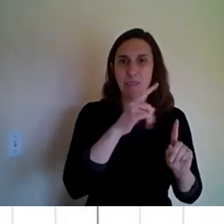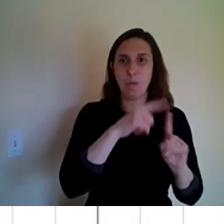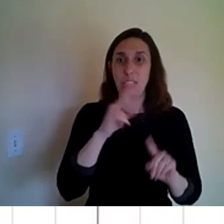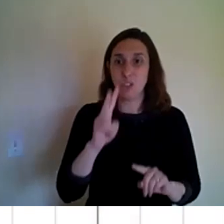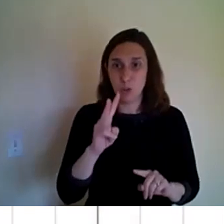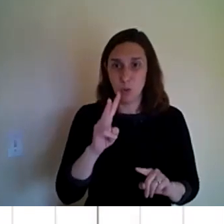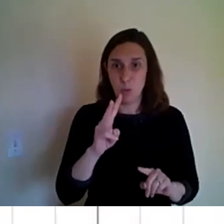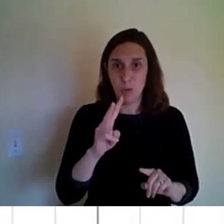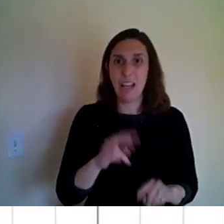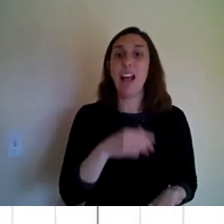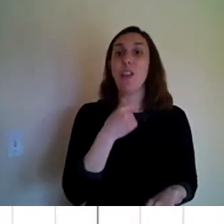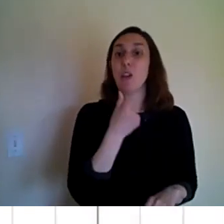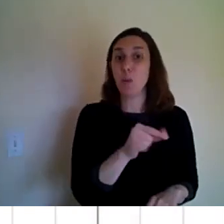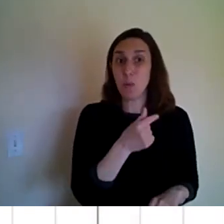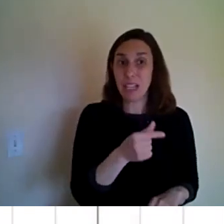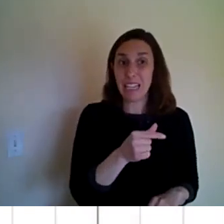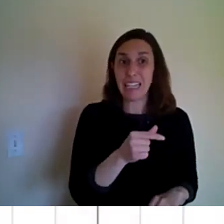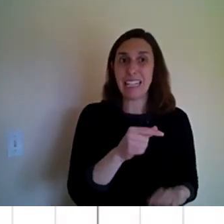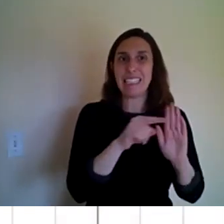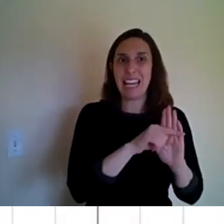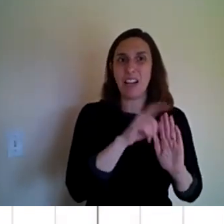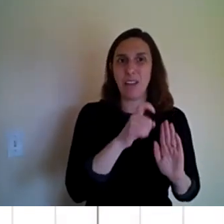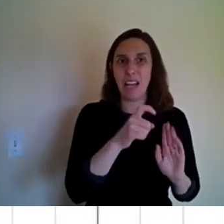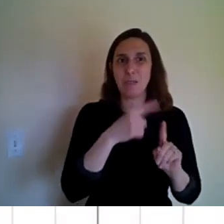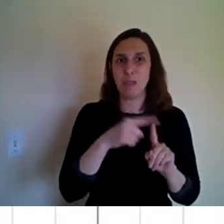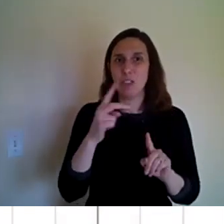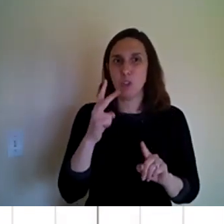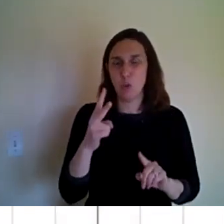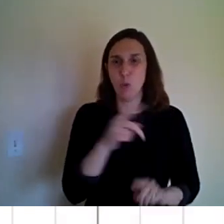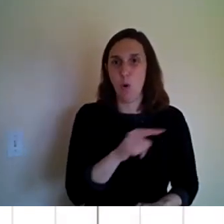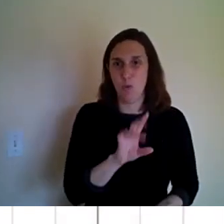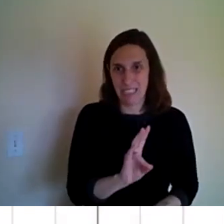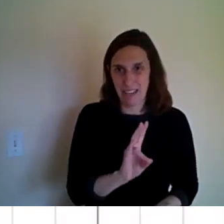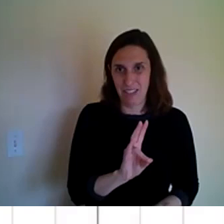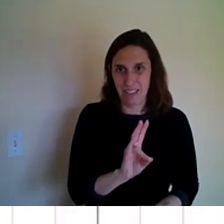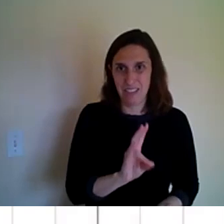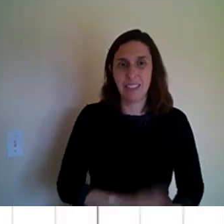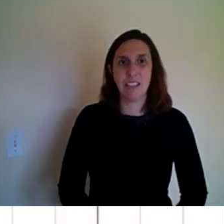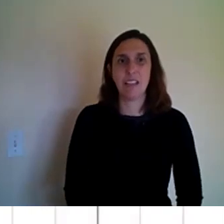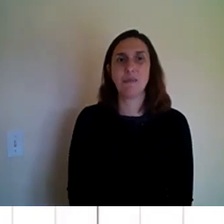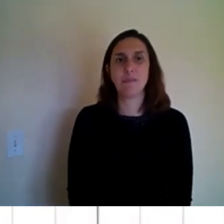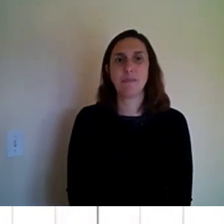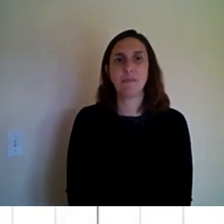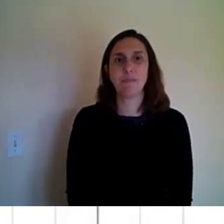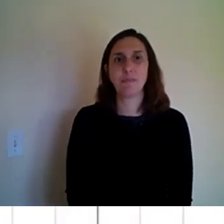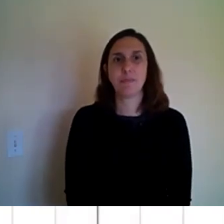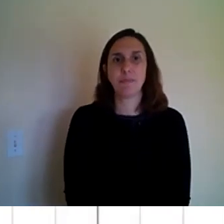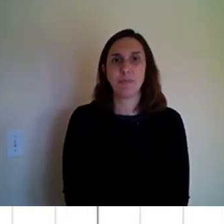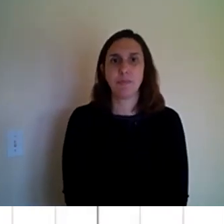Now, a function takes the domain, this domain of negative 7x plus 2,